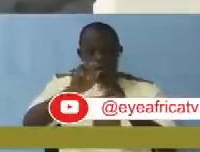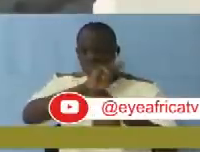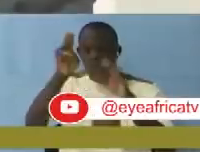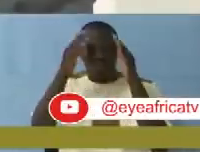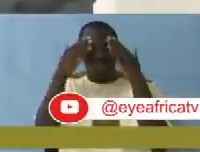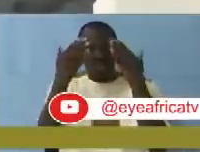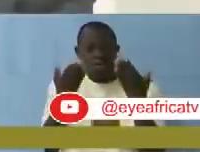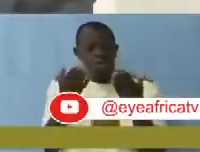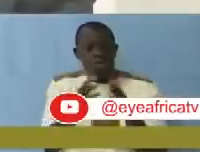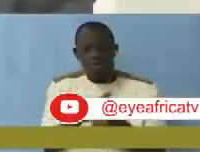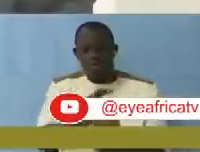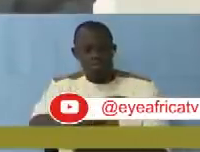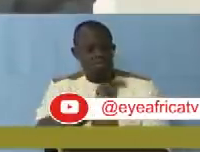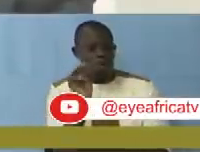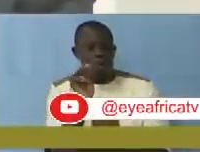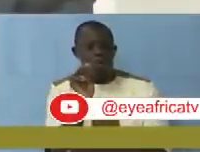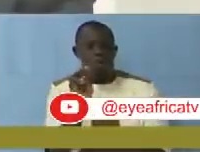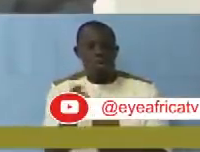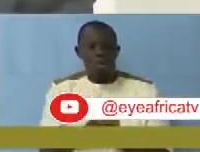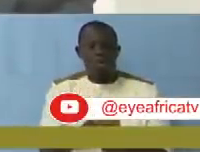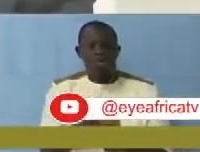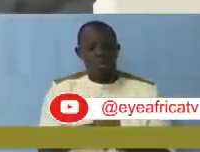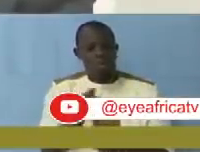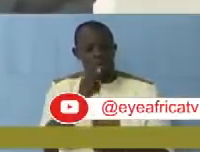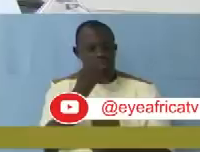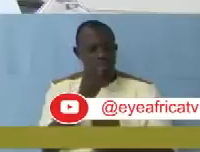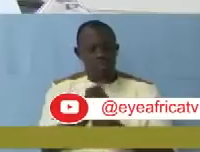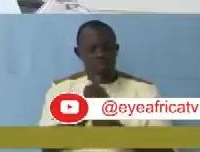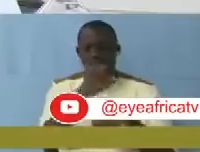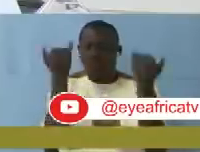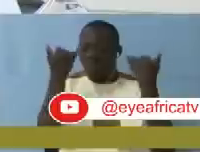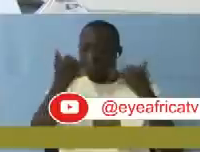No. Isn't that disappointing? No.